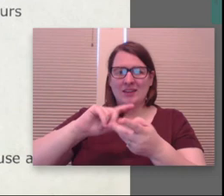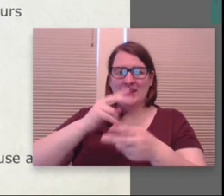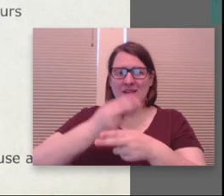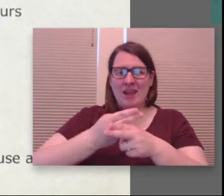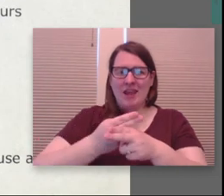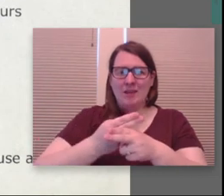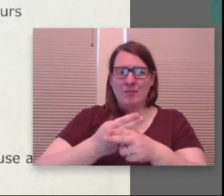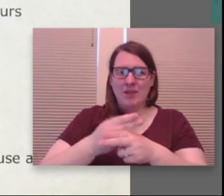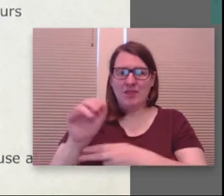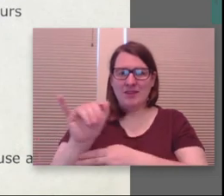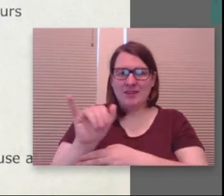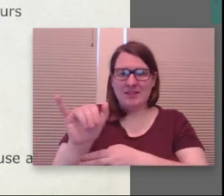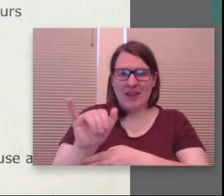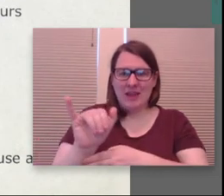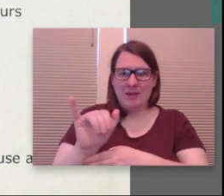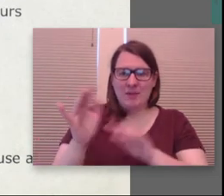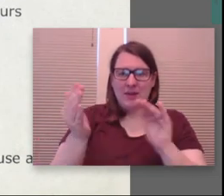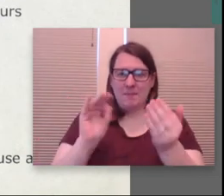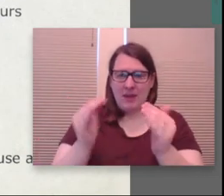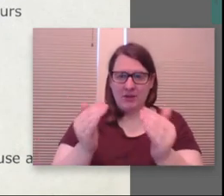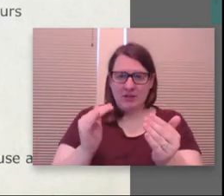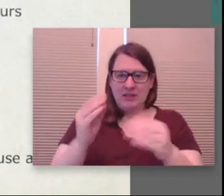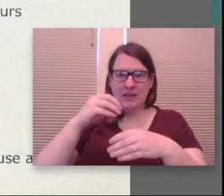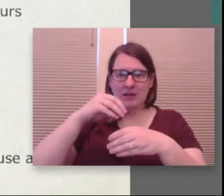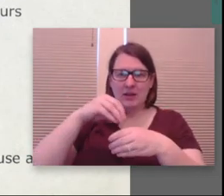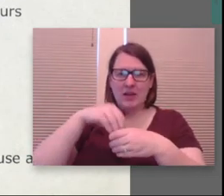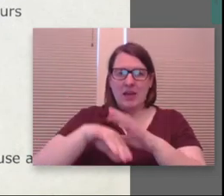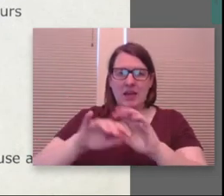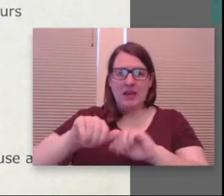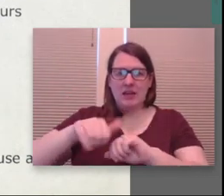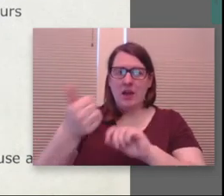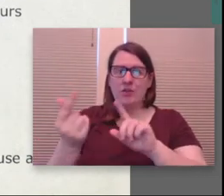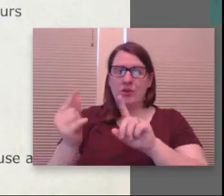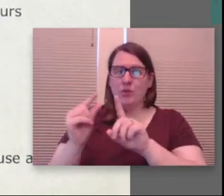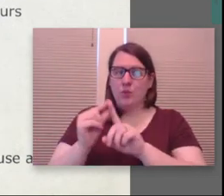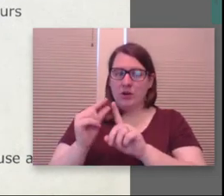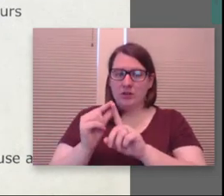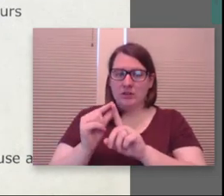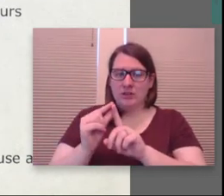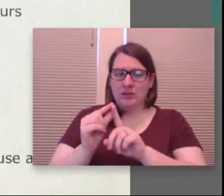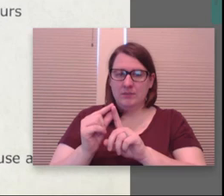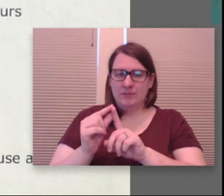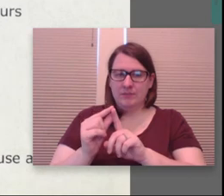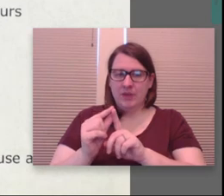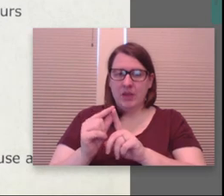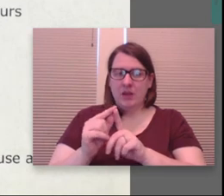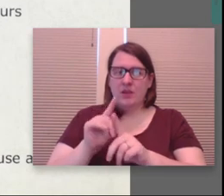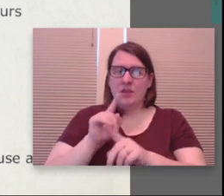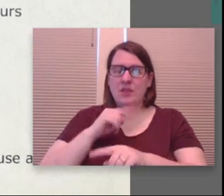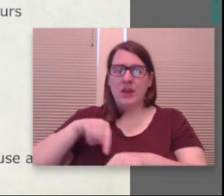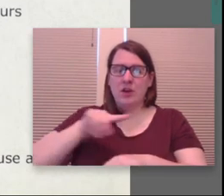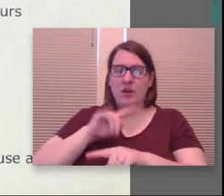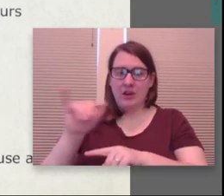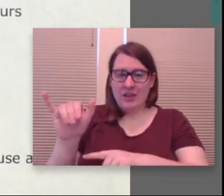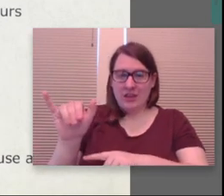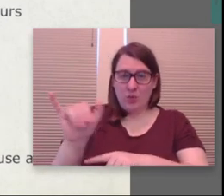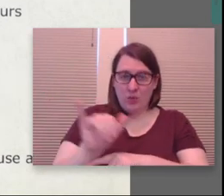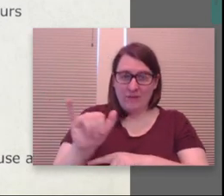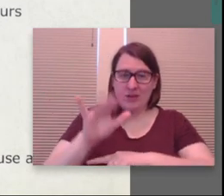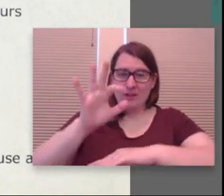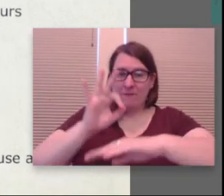that name the same comparison in other words.